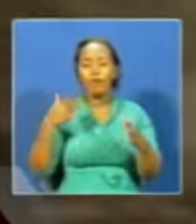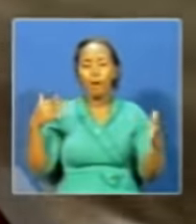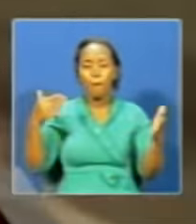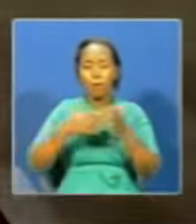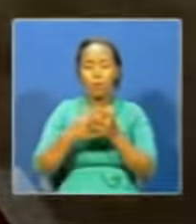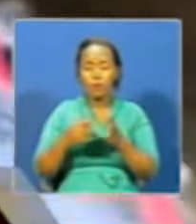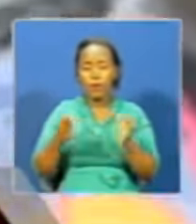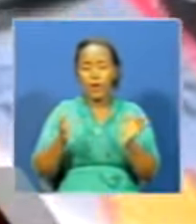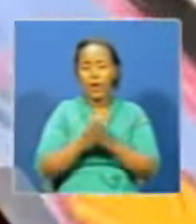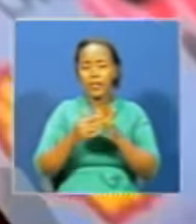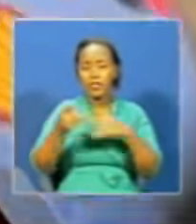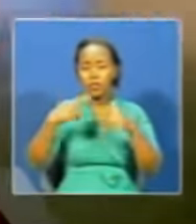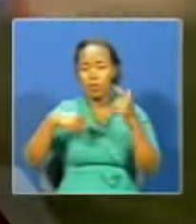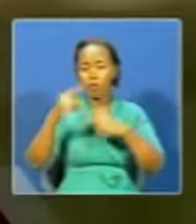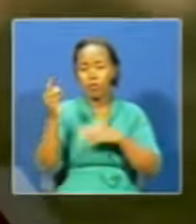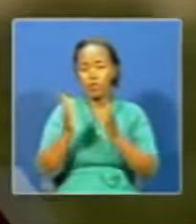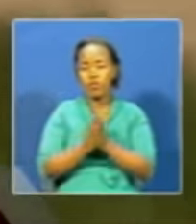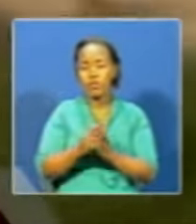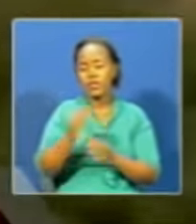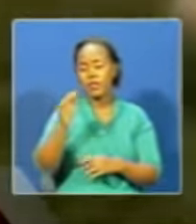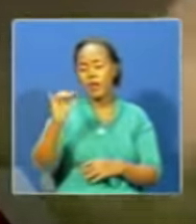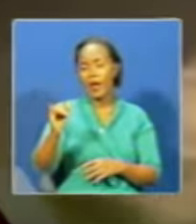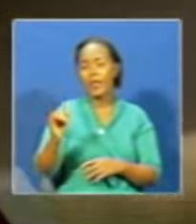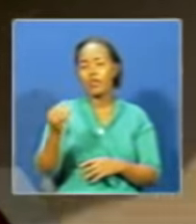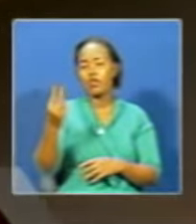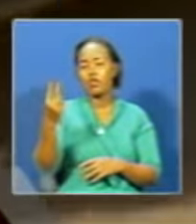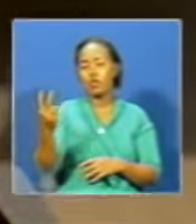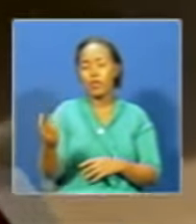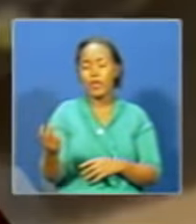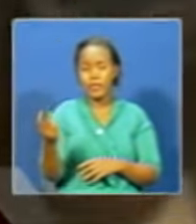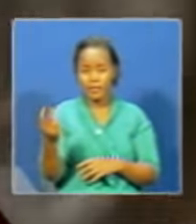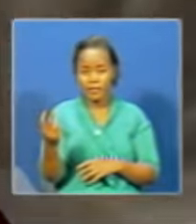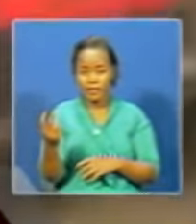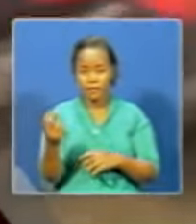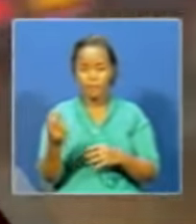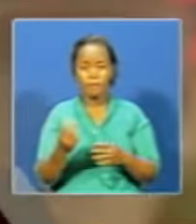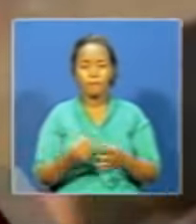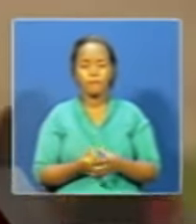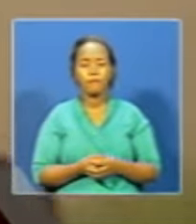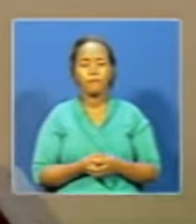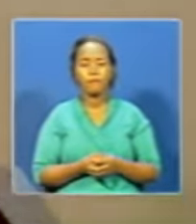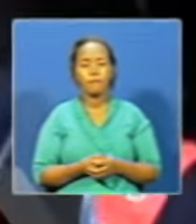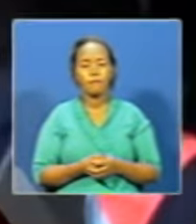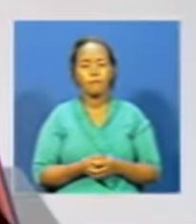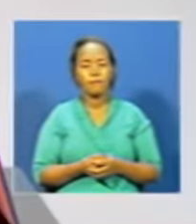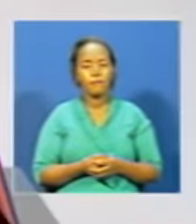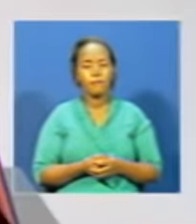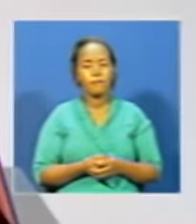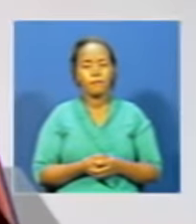his Hyundai i20. Frederick Mwoki for Channel 1 Sport.